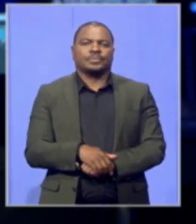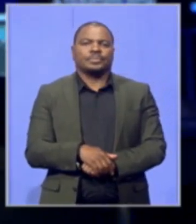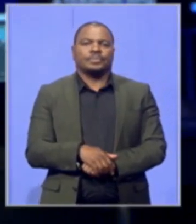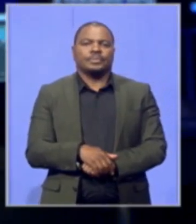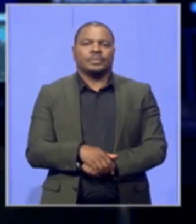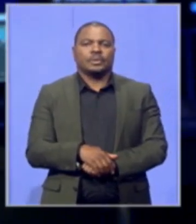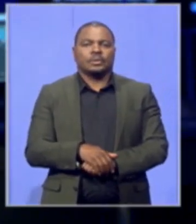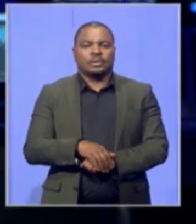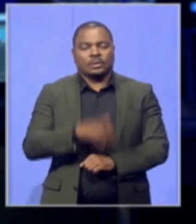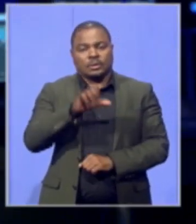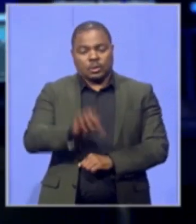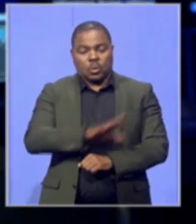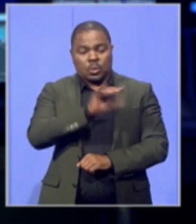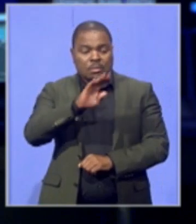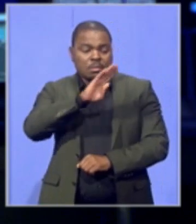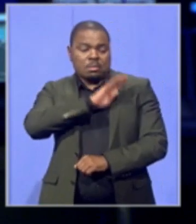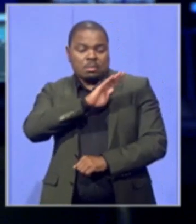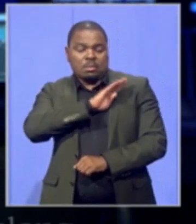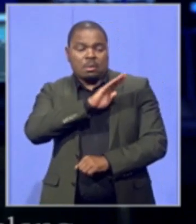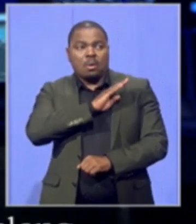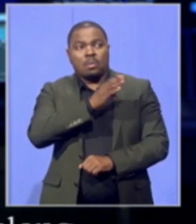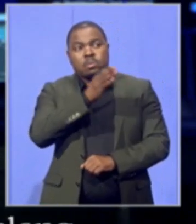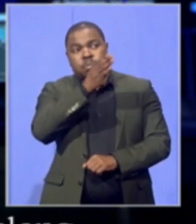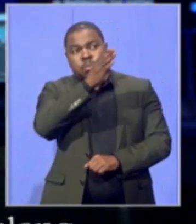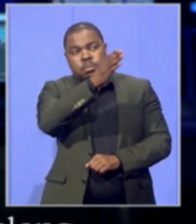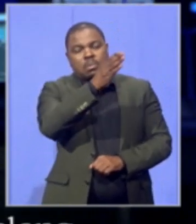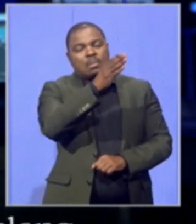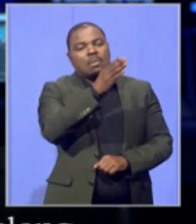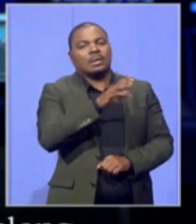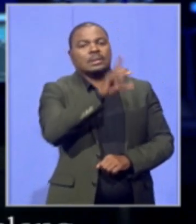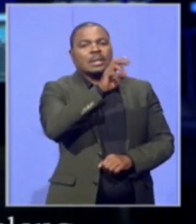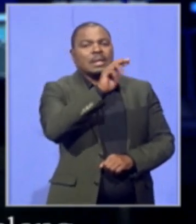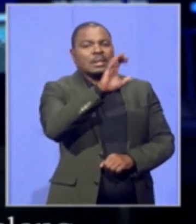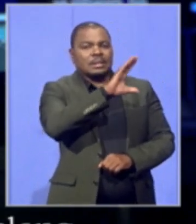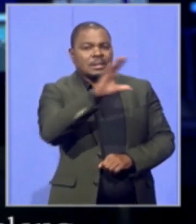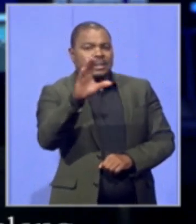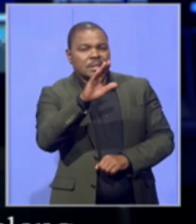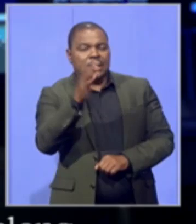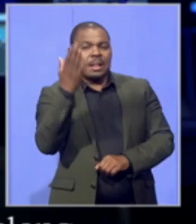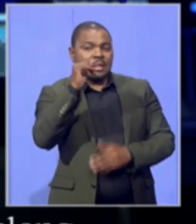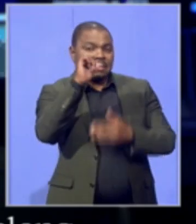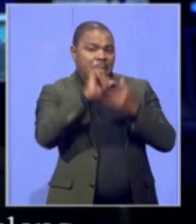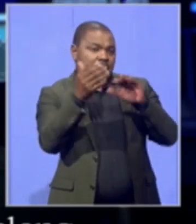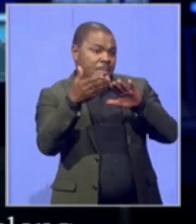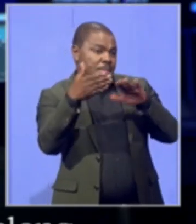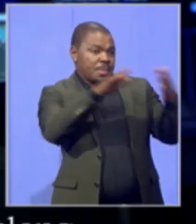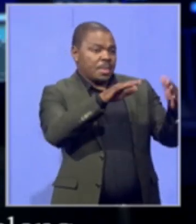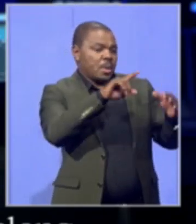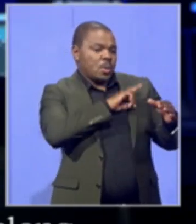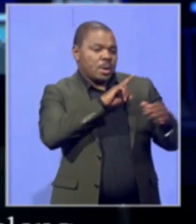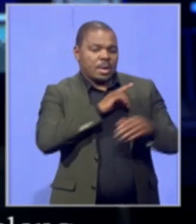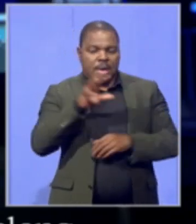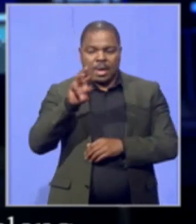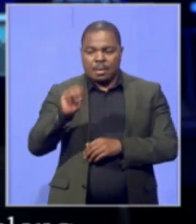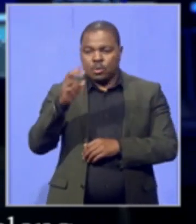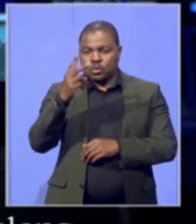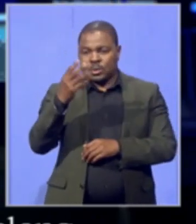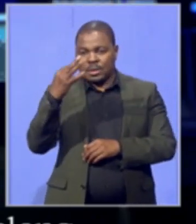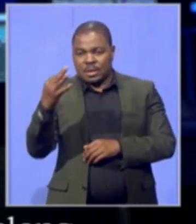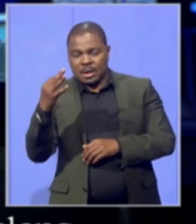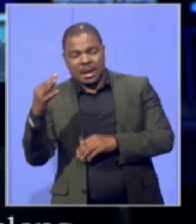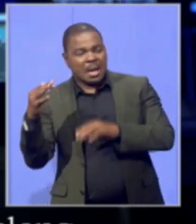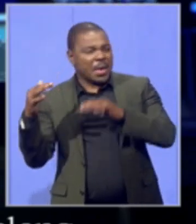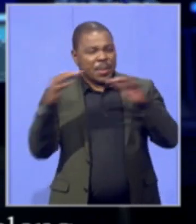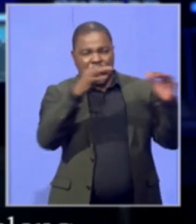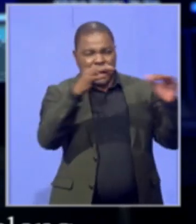Ditopo tsa masole a hlokahaletseng ntweng kgweding e fetileng nakong ya ditlhaselo tsa marabele a M23 di tseleng e